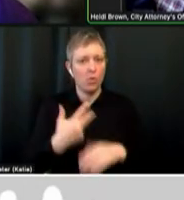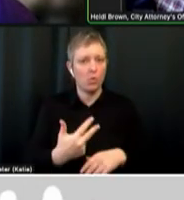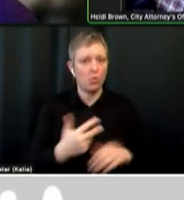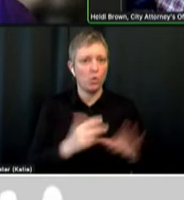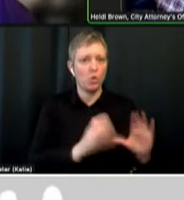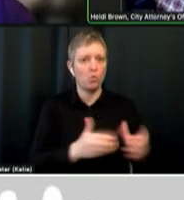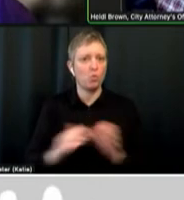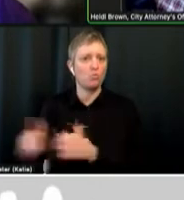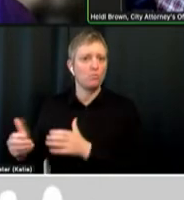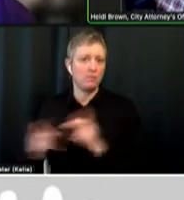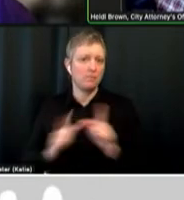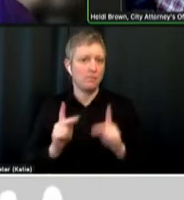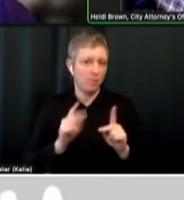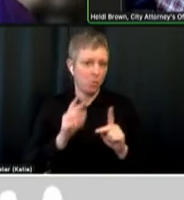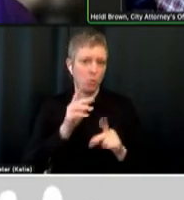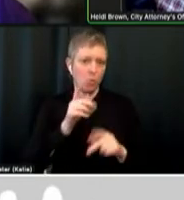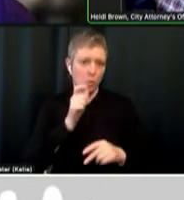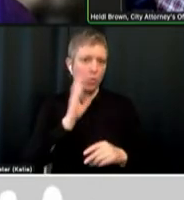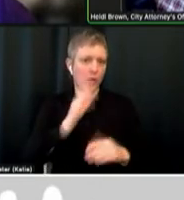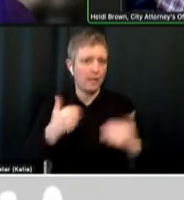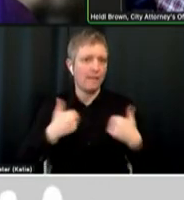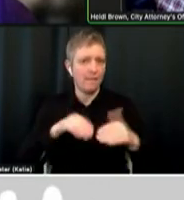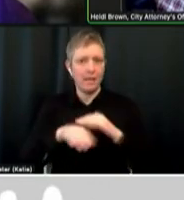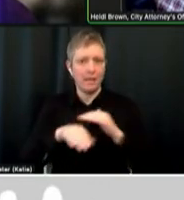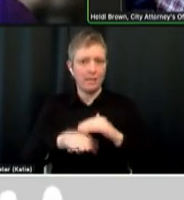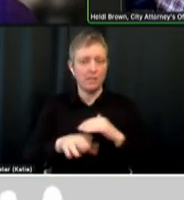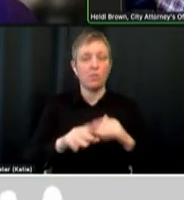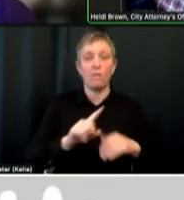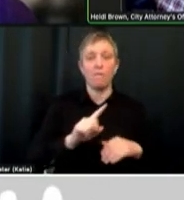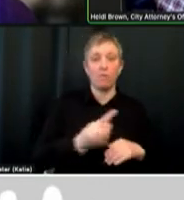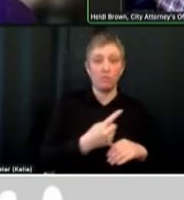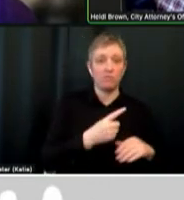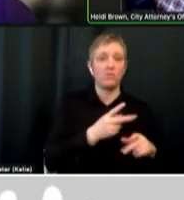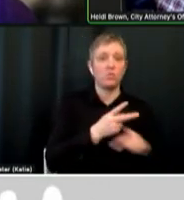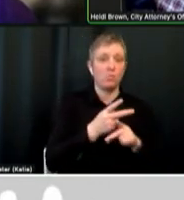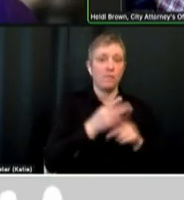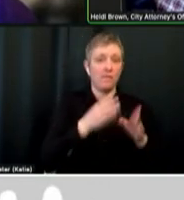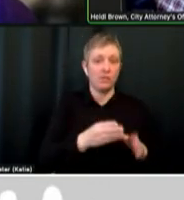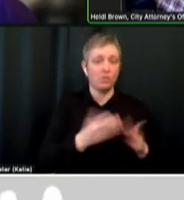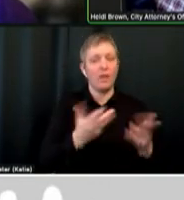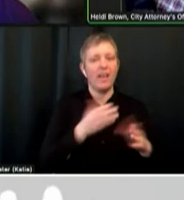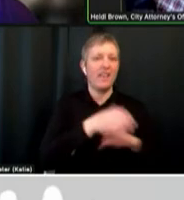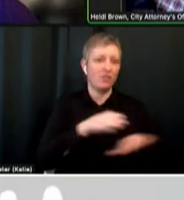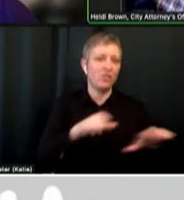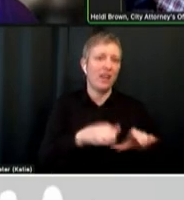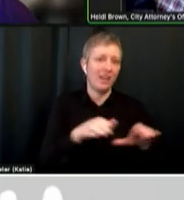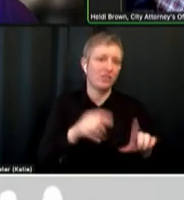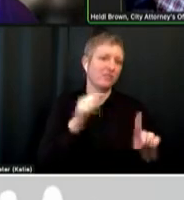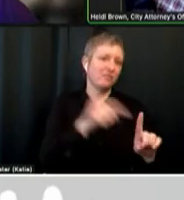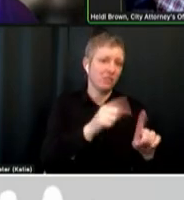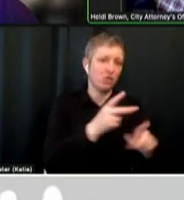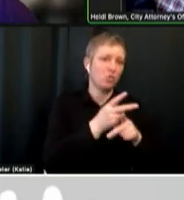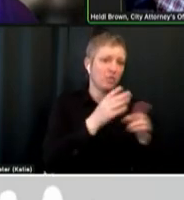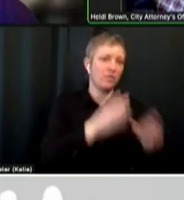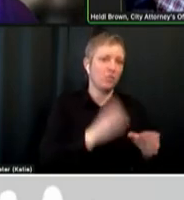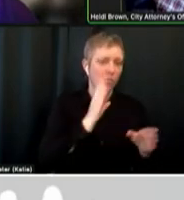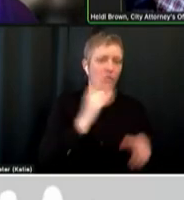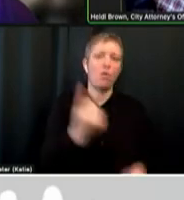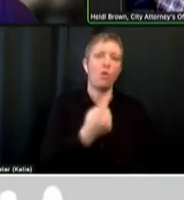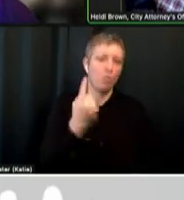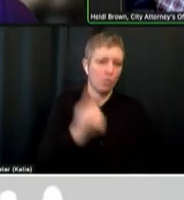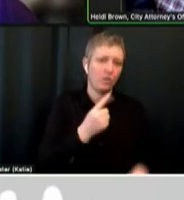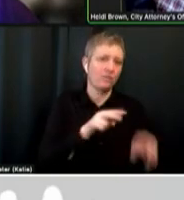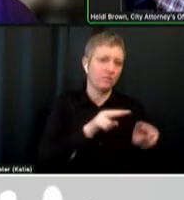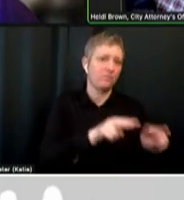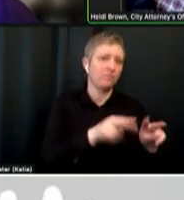a supervisor. So in all after action processes, the supervisor will always review body camera footage. And then we also